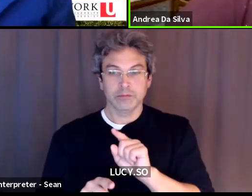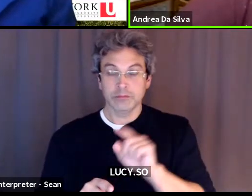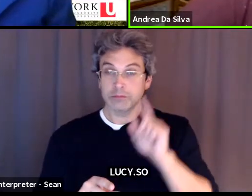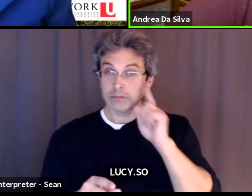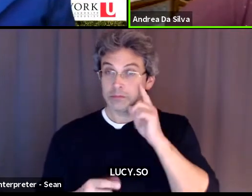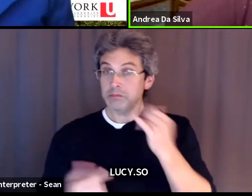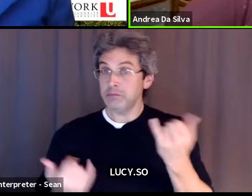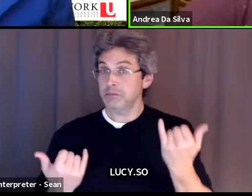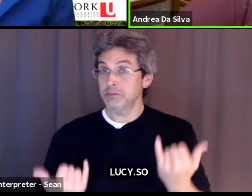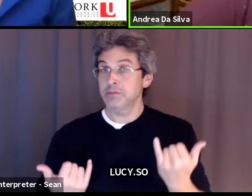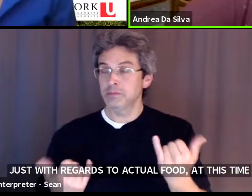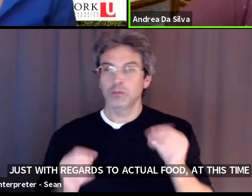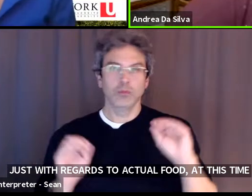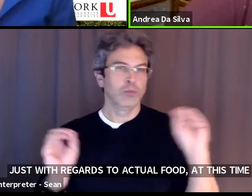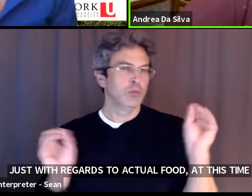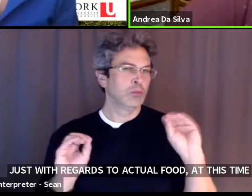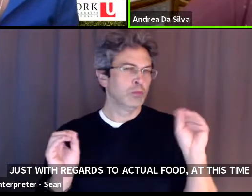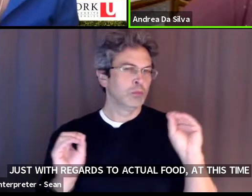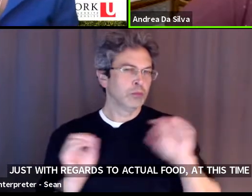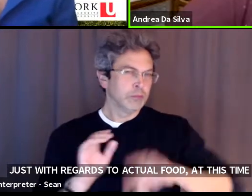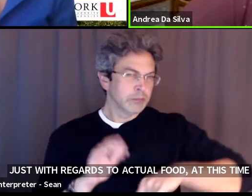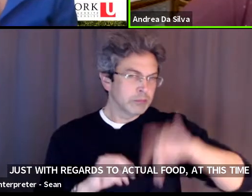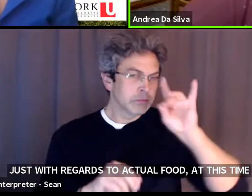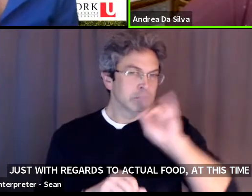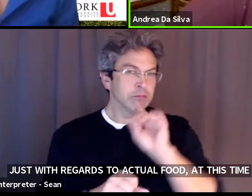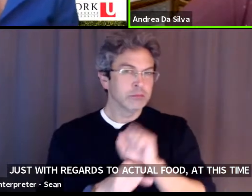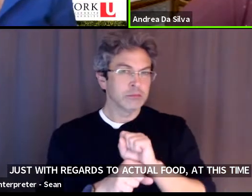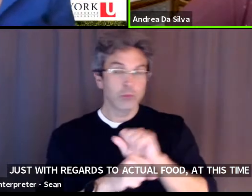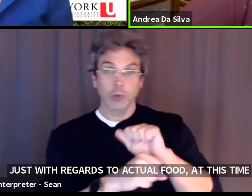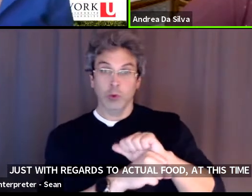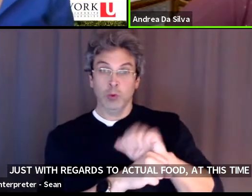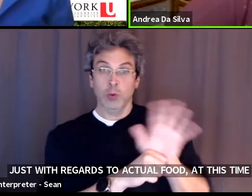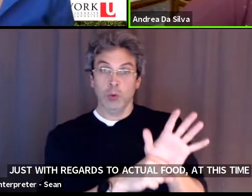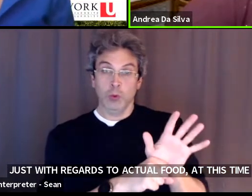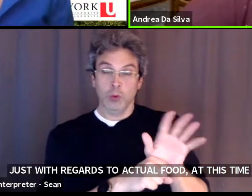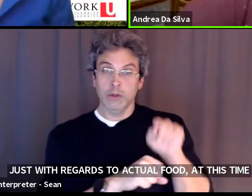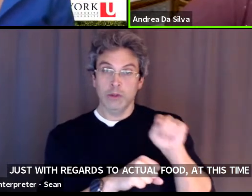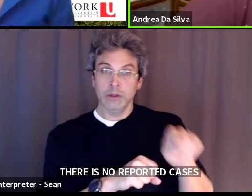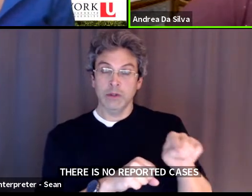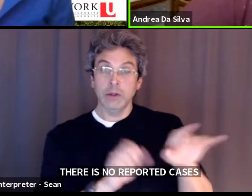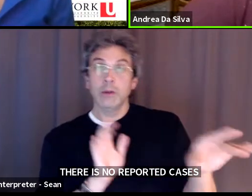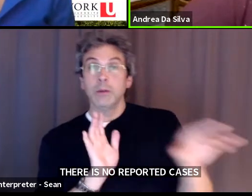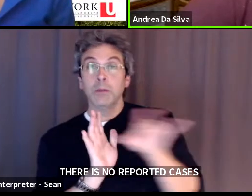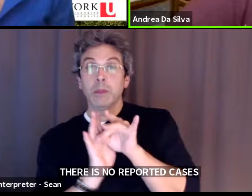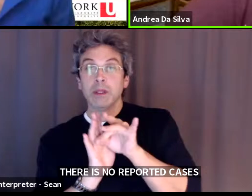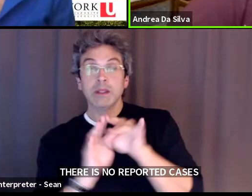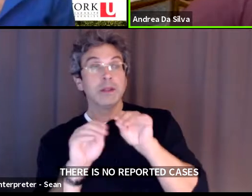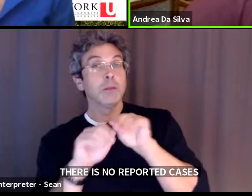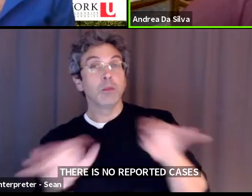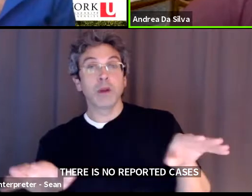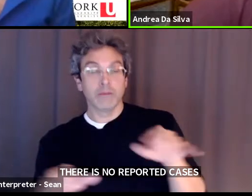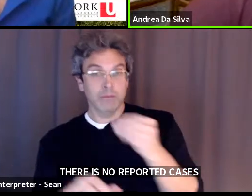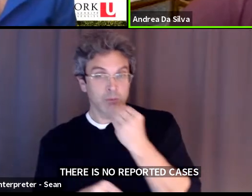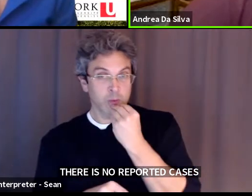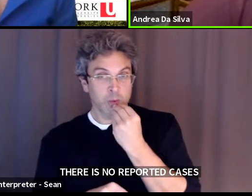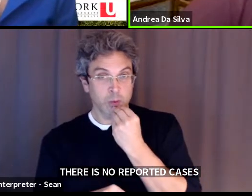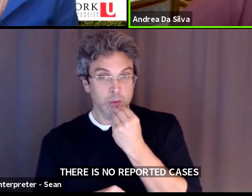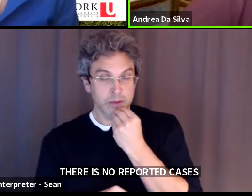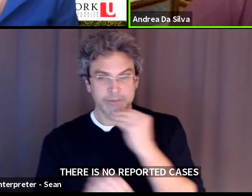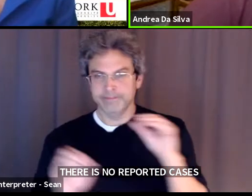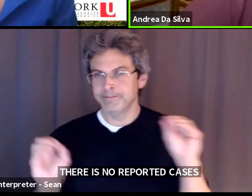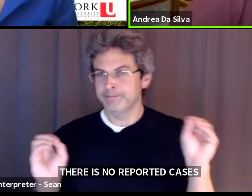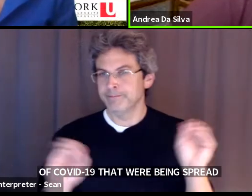reported cases of COVID-19 that were being spread through food. So that is